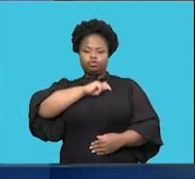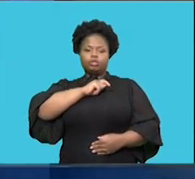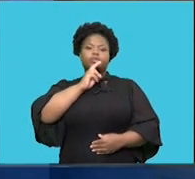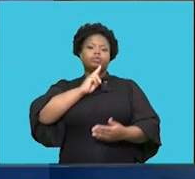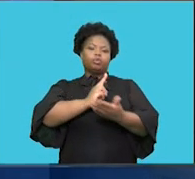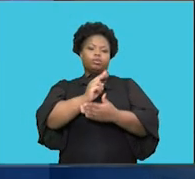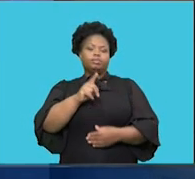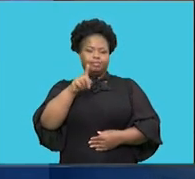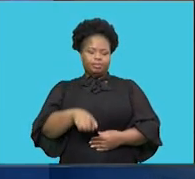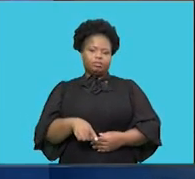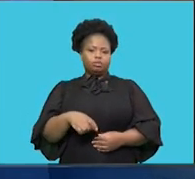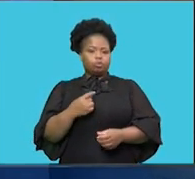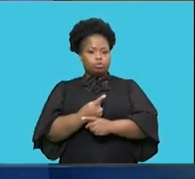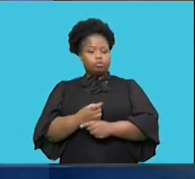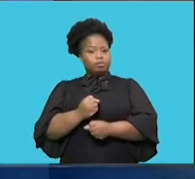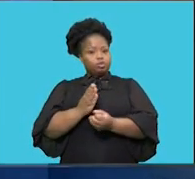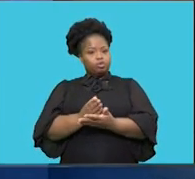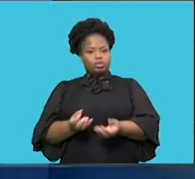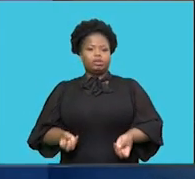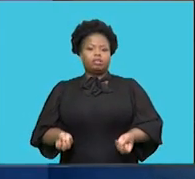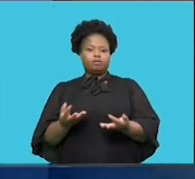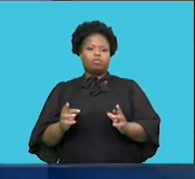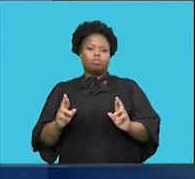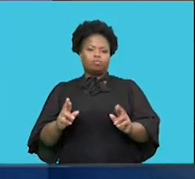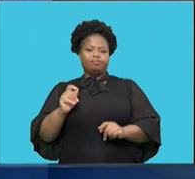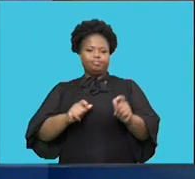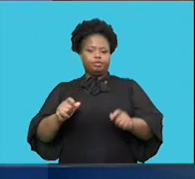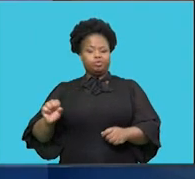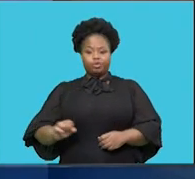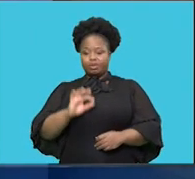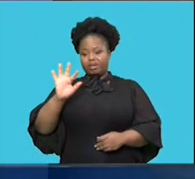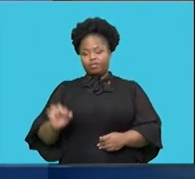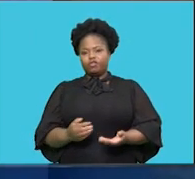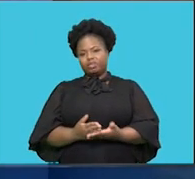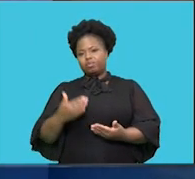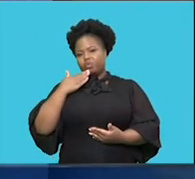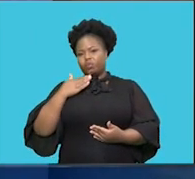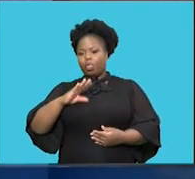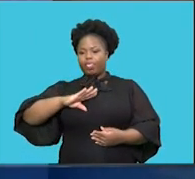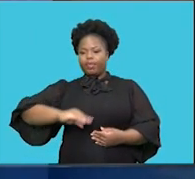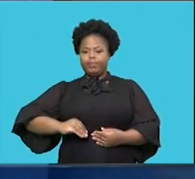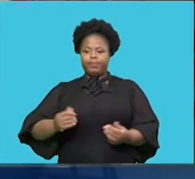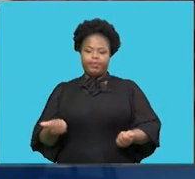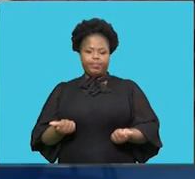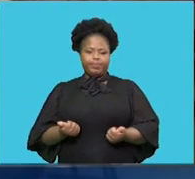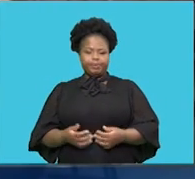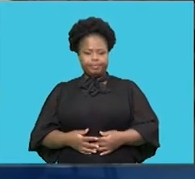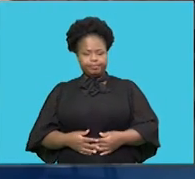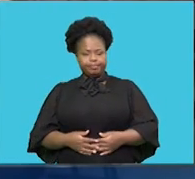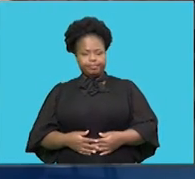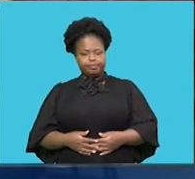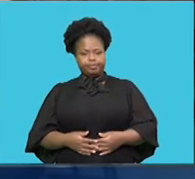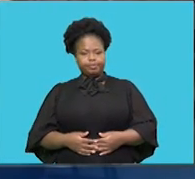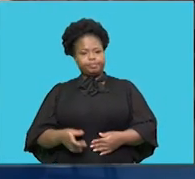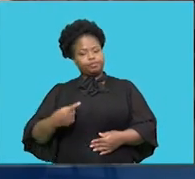qojwa molemong wa ho una tshepo ho maAfrika Borwa, haholoholo ho bao ba lahlehetsweng ke tshepo ya dikgetho. We